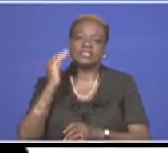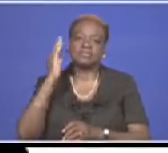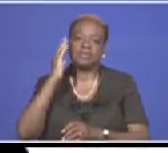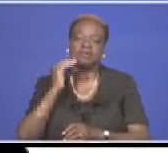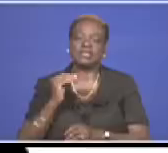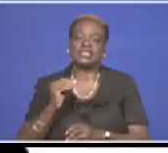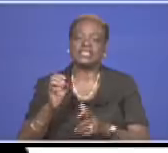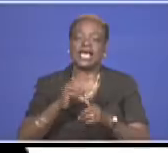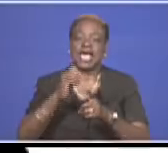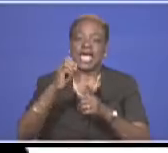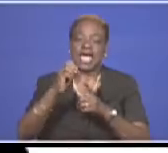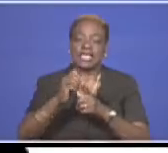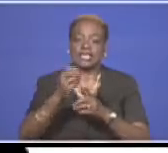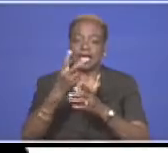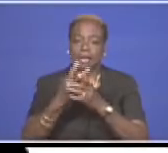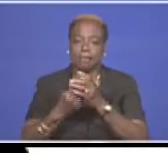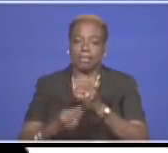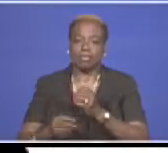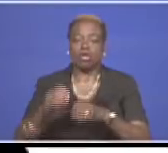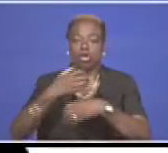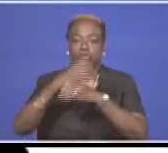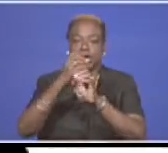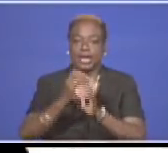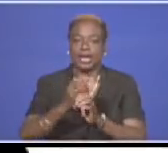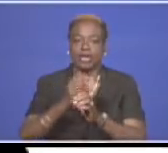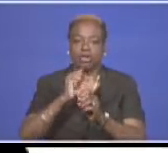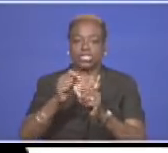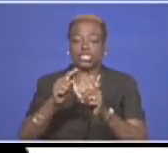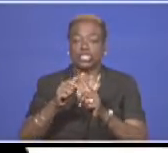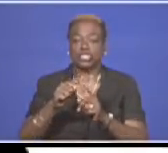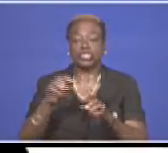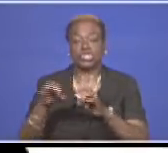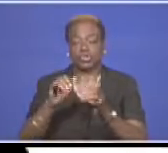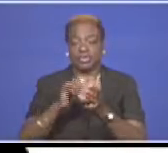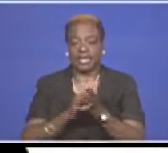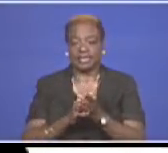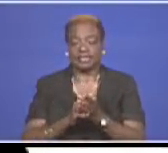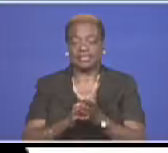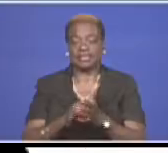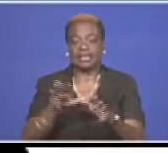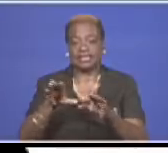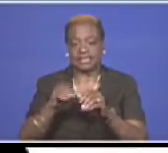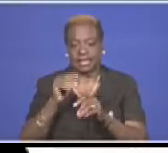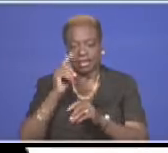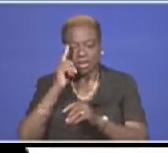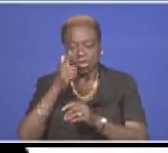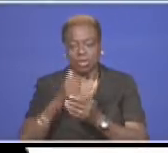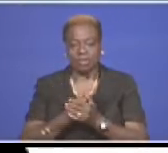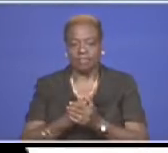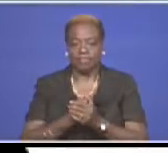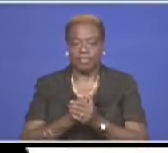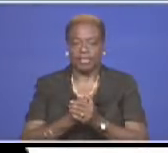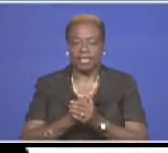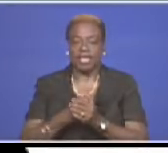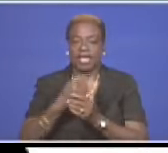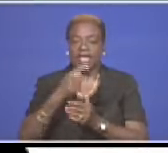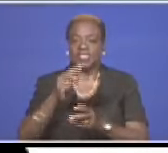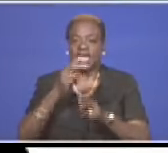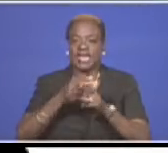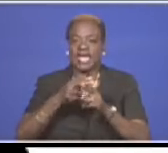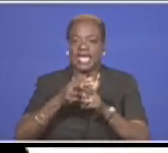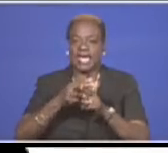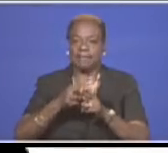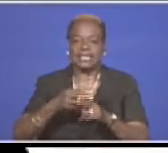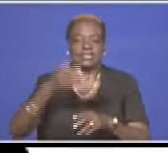couple have created an attraction to allow you to do just that. Let's take a look. The name is